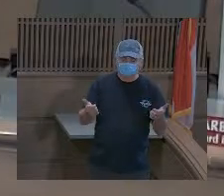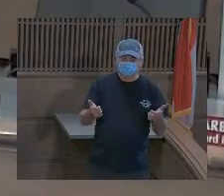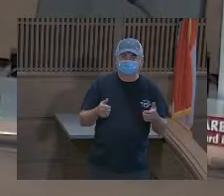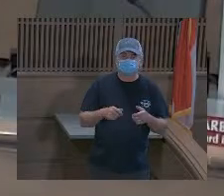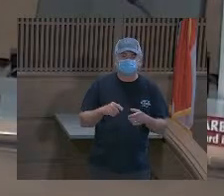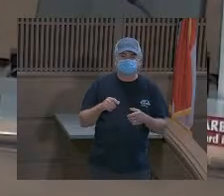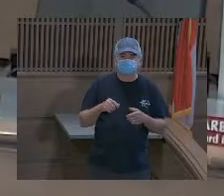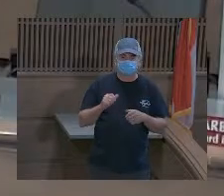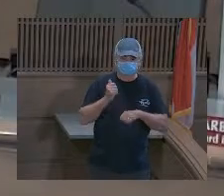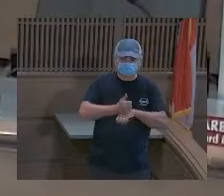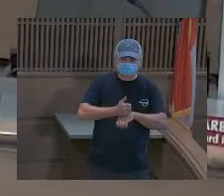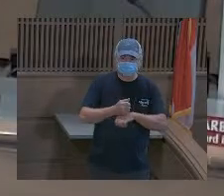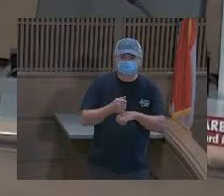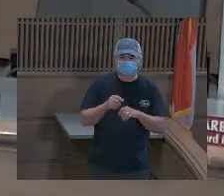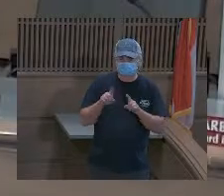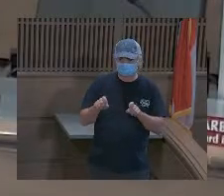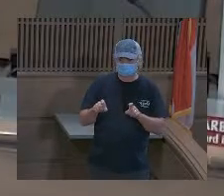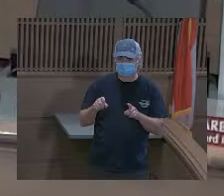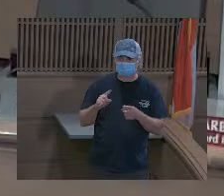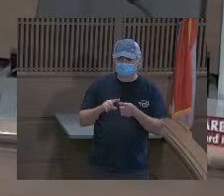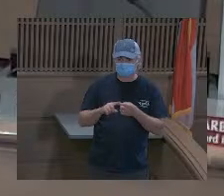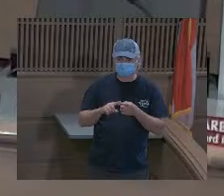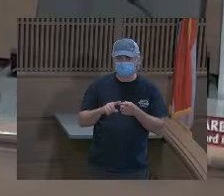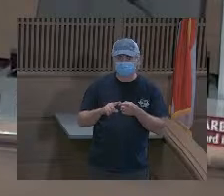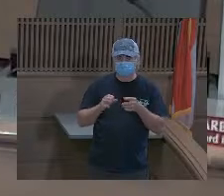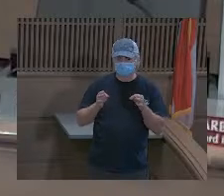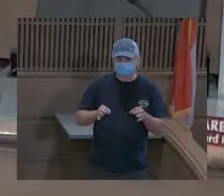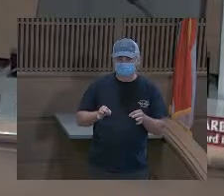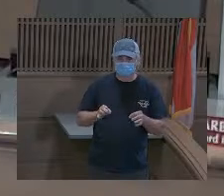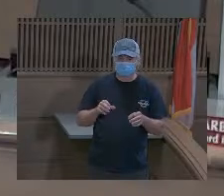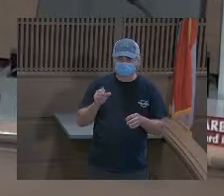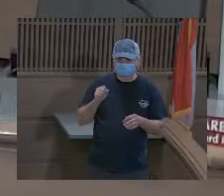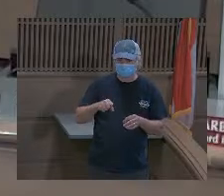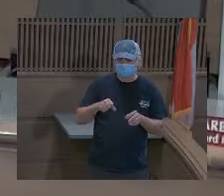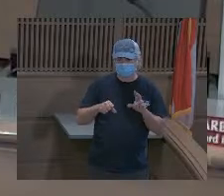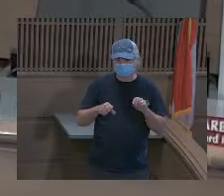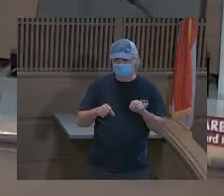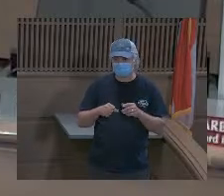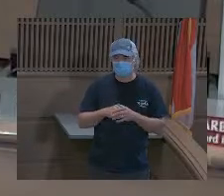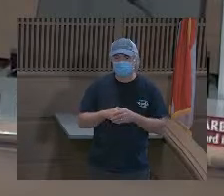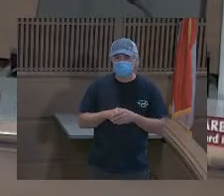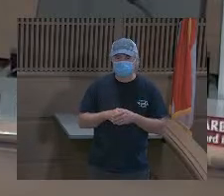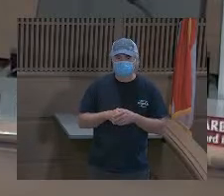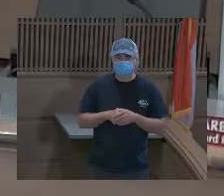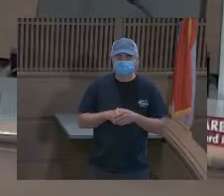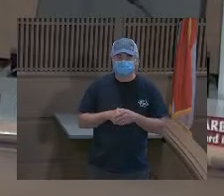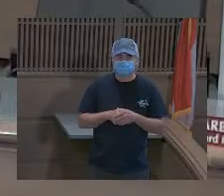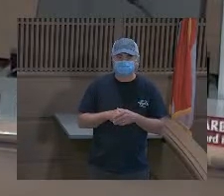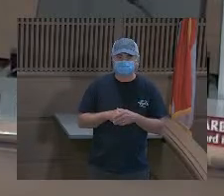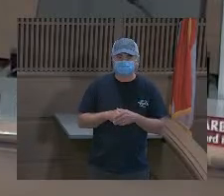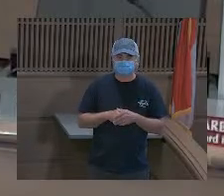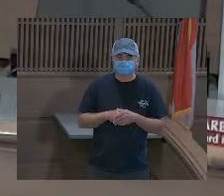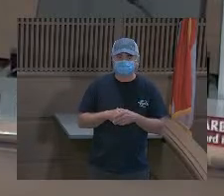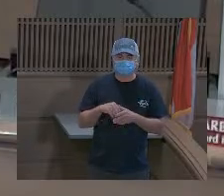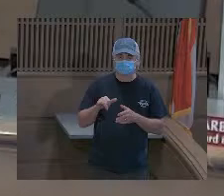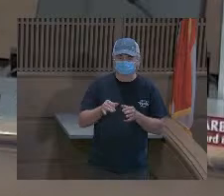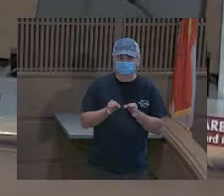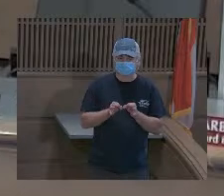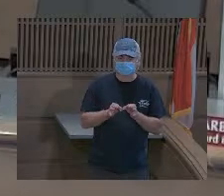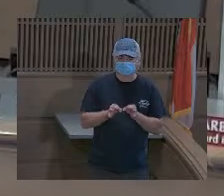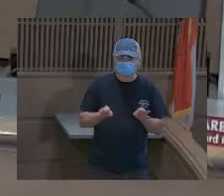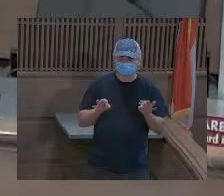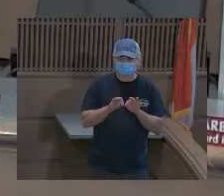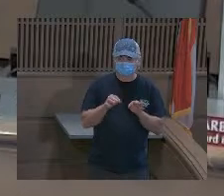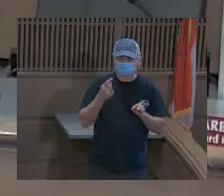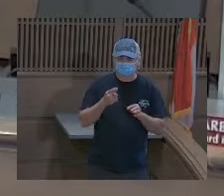test to rule out COVID, and consult with your healthcare provider. That's a very important thing that